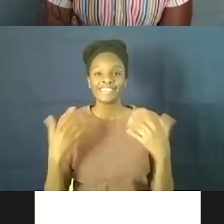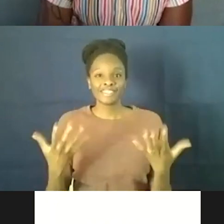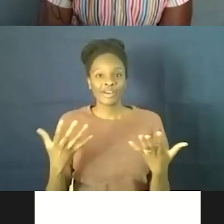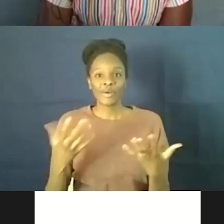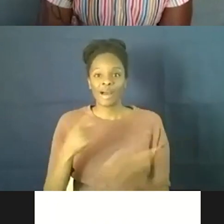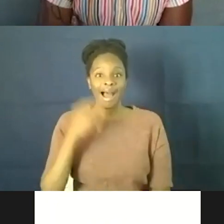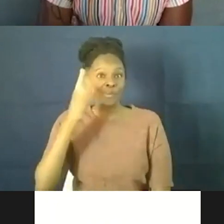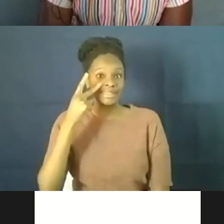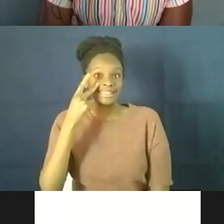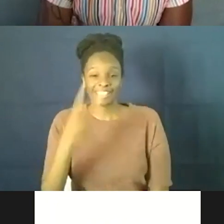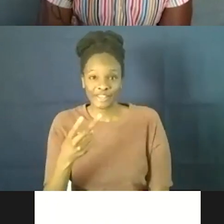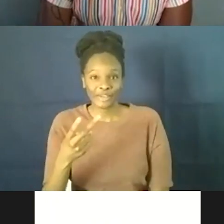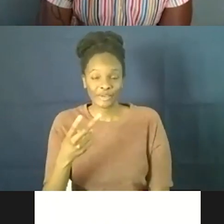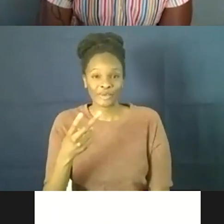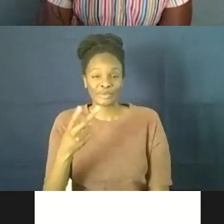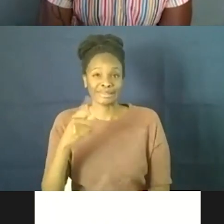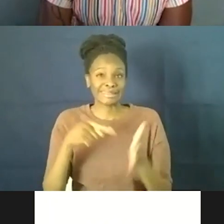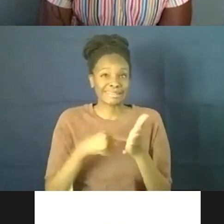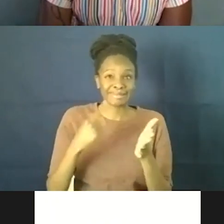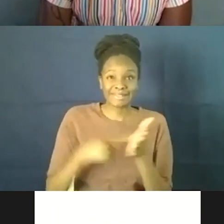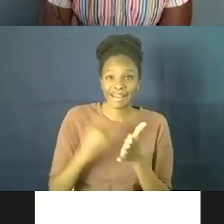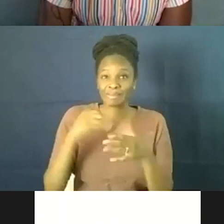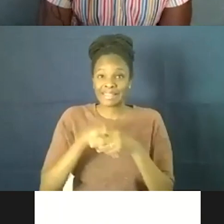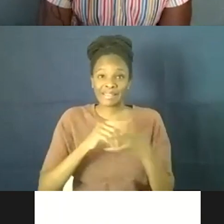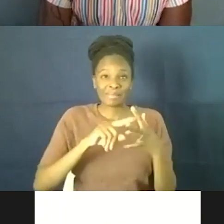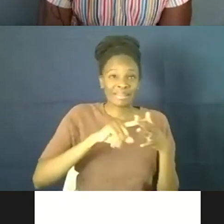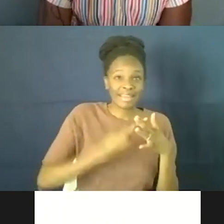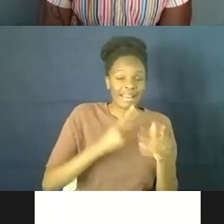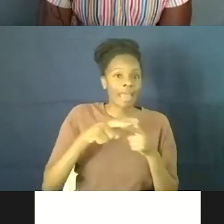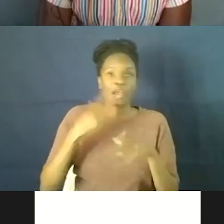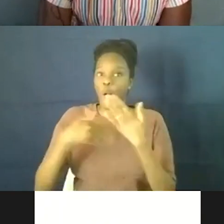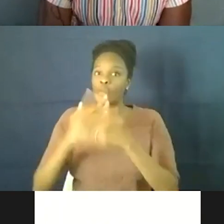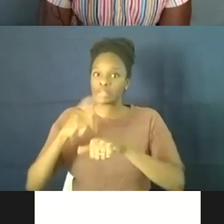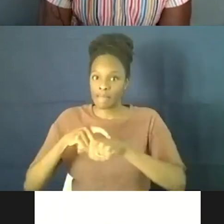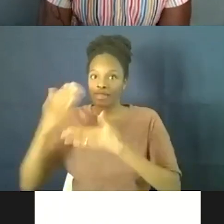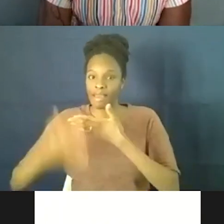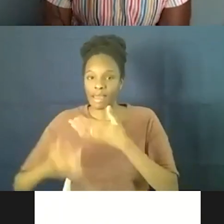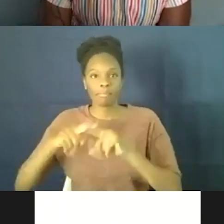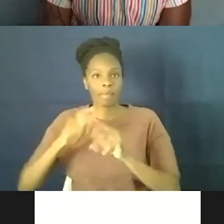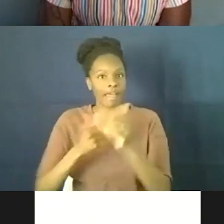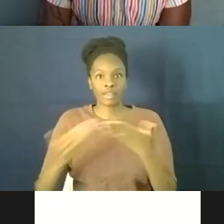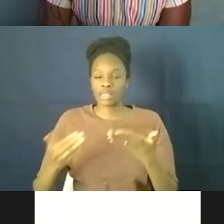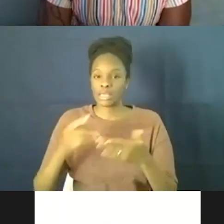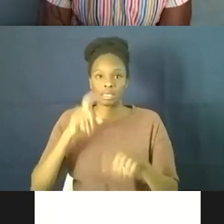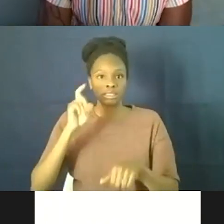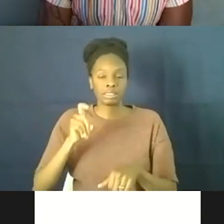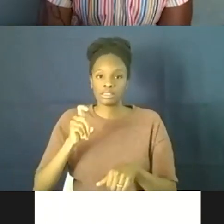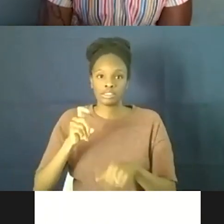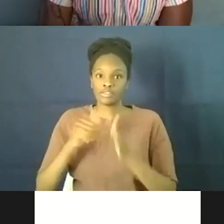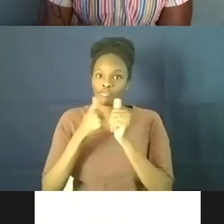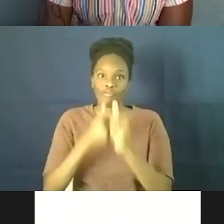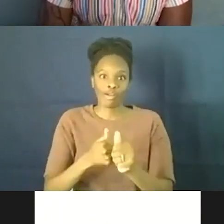I'll see you here and there at the beginning and then all the time at the end, but like everything has to be done on time, if not sooner. And then